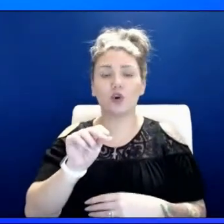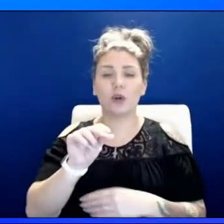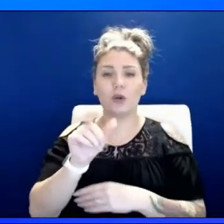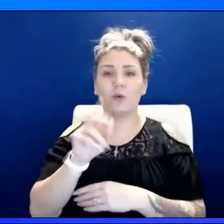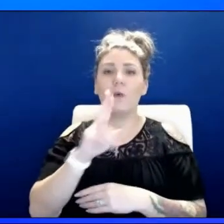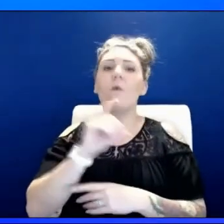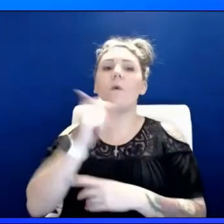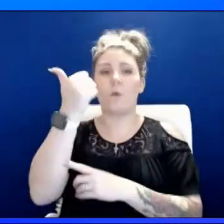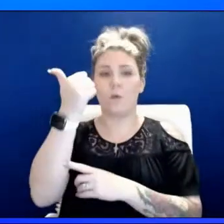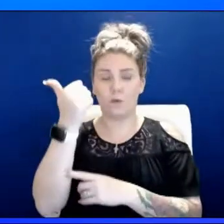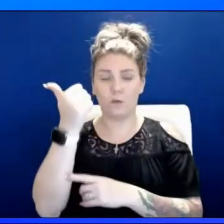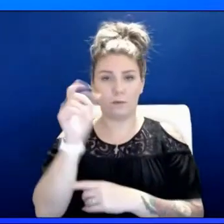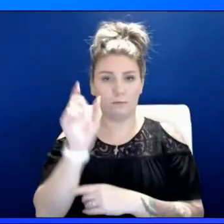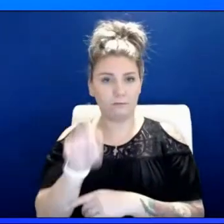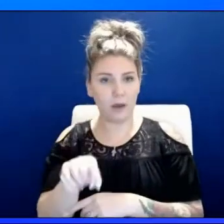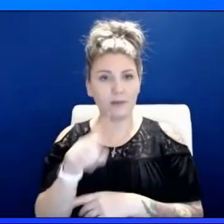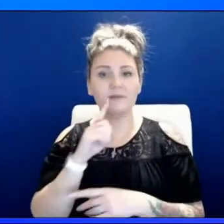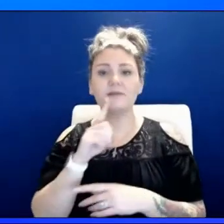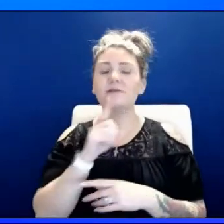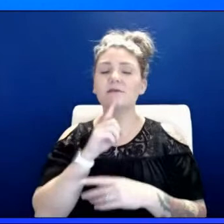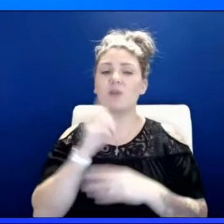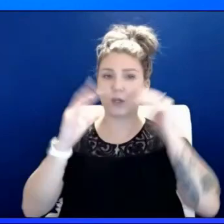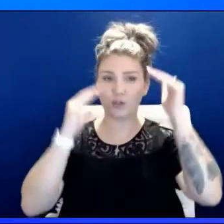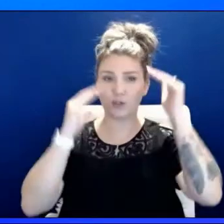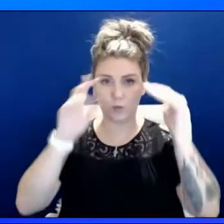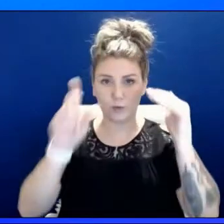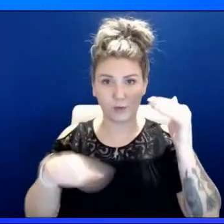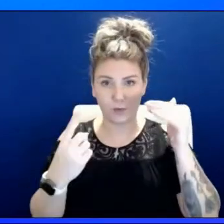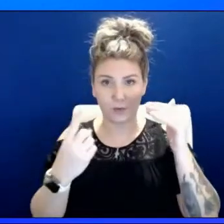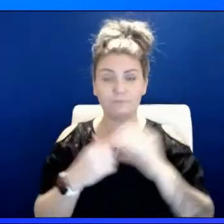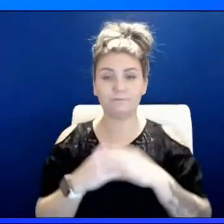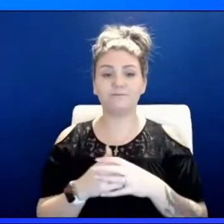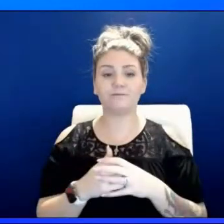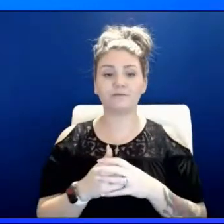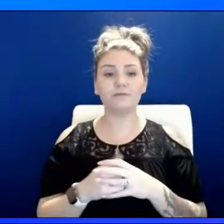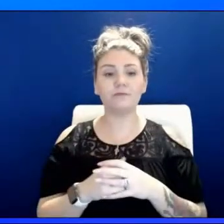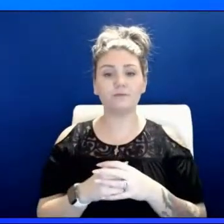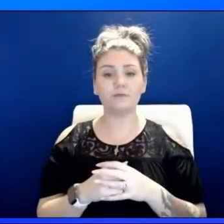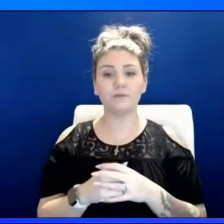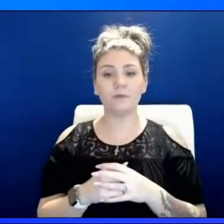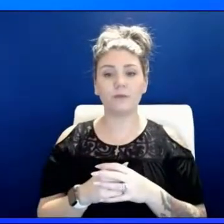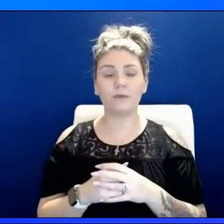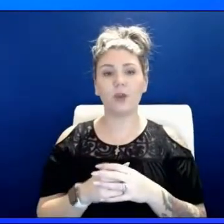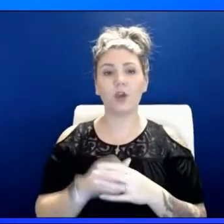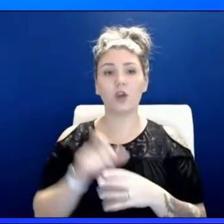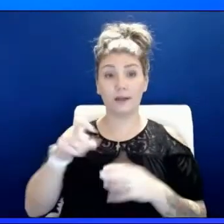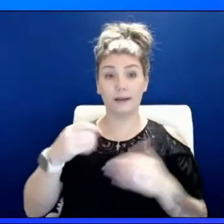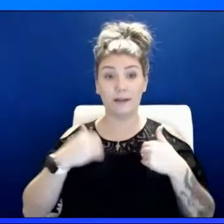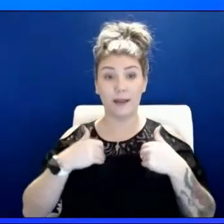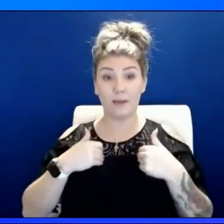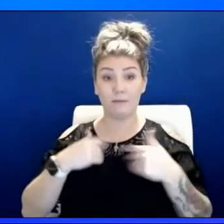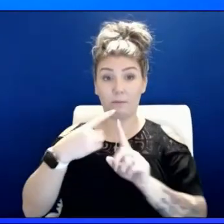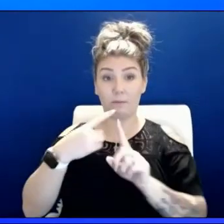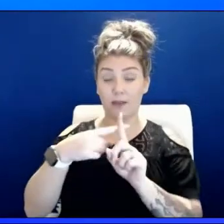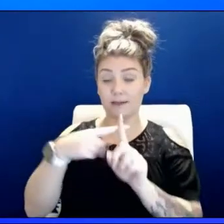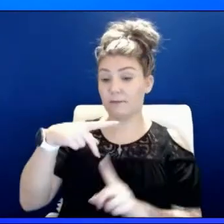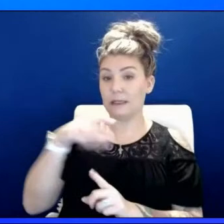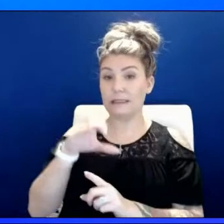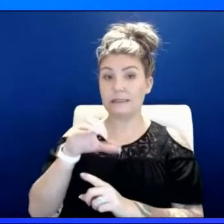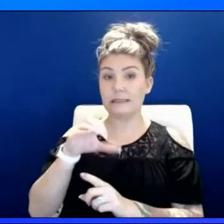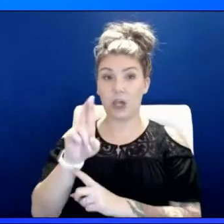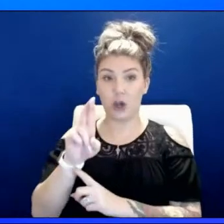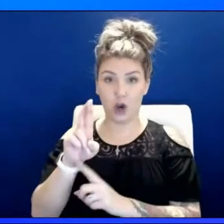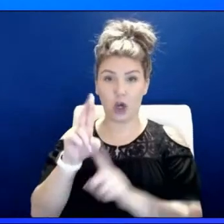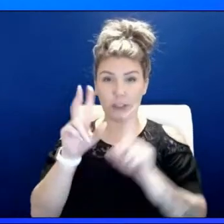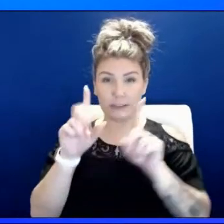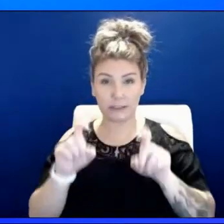we're looking primarily at adults. You do have to have a positive PCR test for COVID-19, and